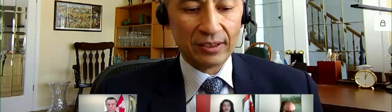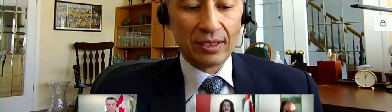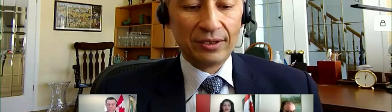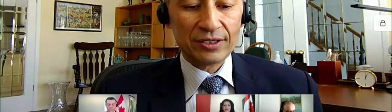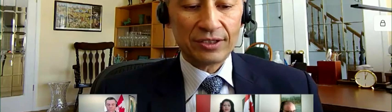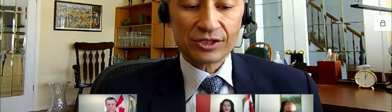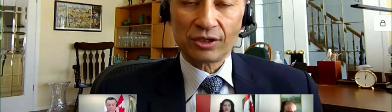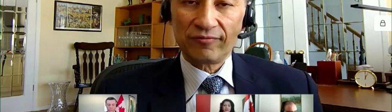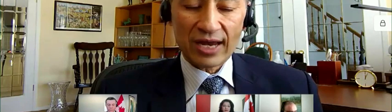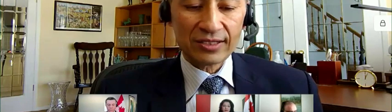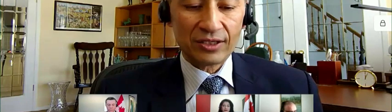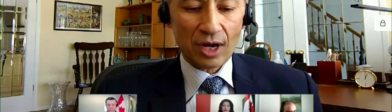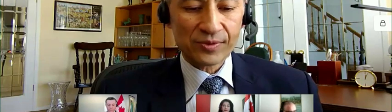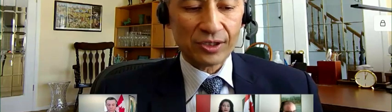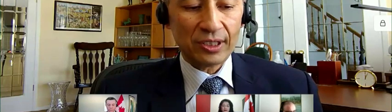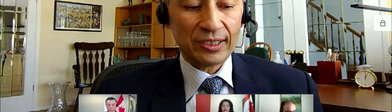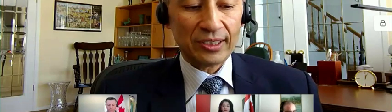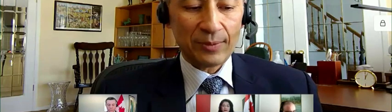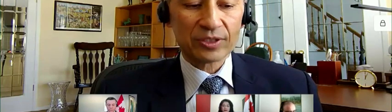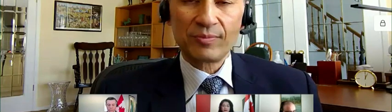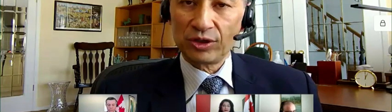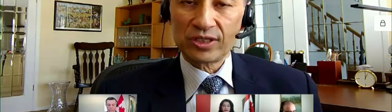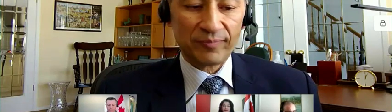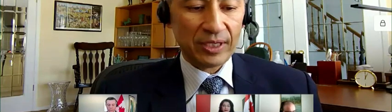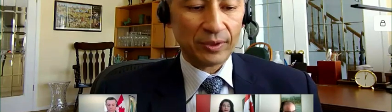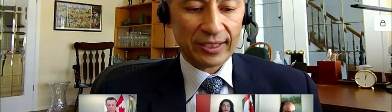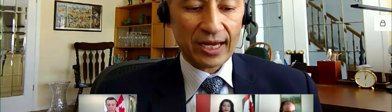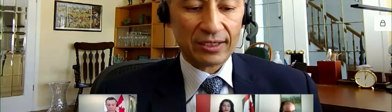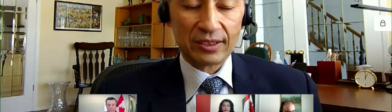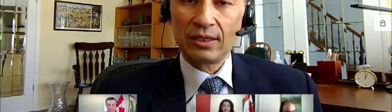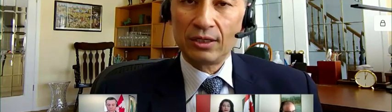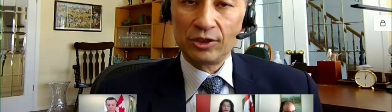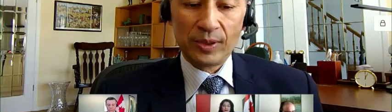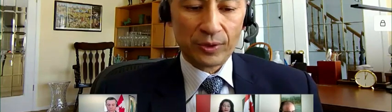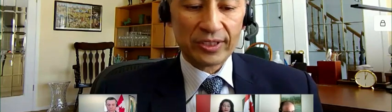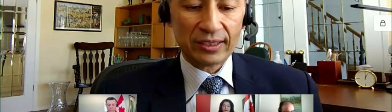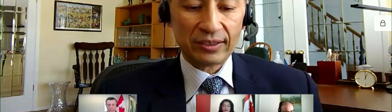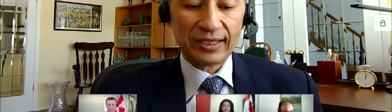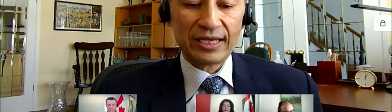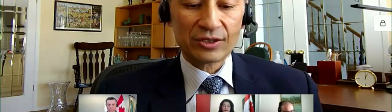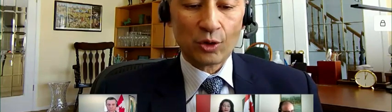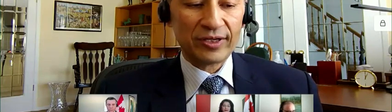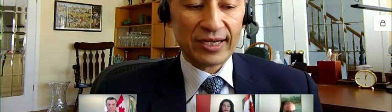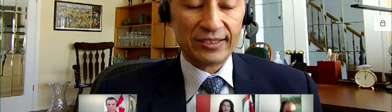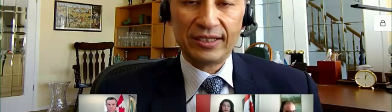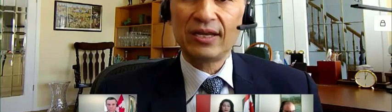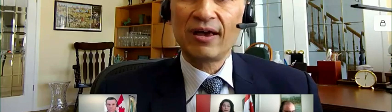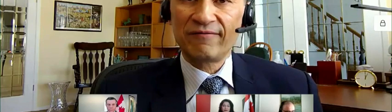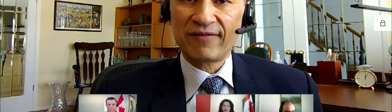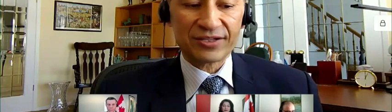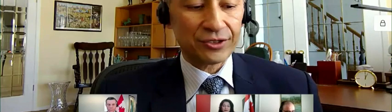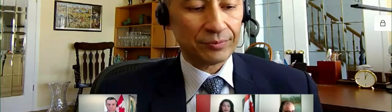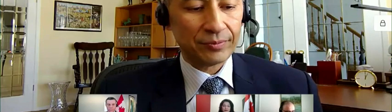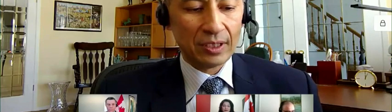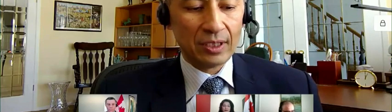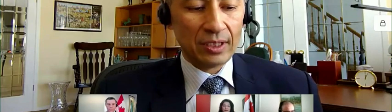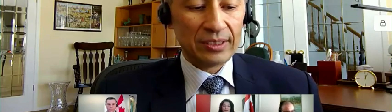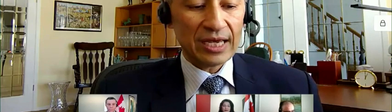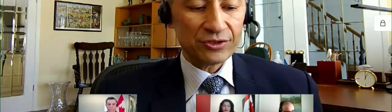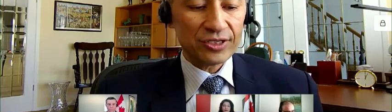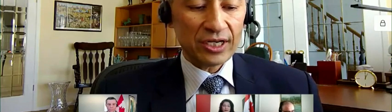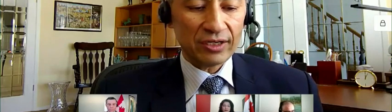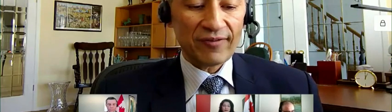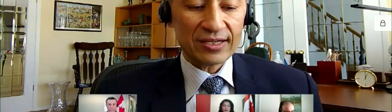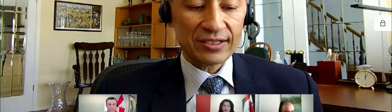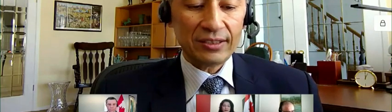vaccine. This additional vaccine option enables millions of people in Canada to be protected against COVID-19 faster.